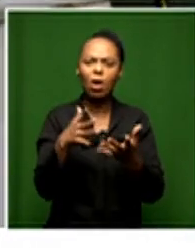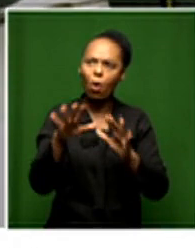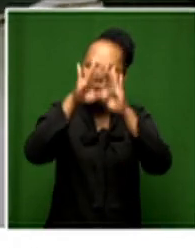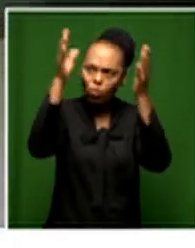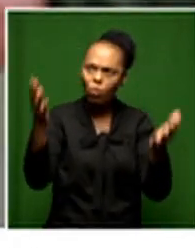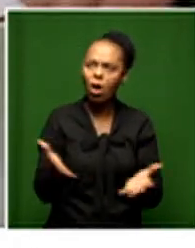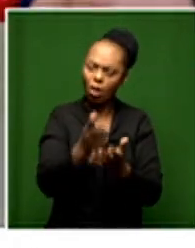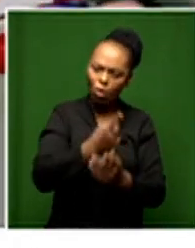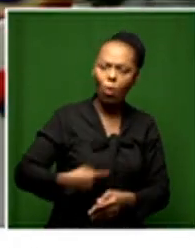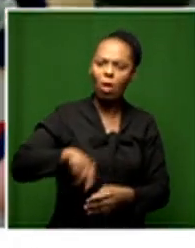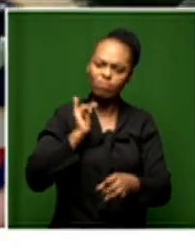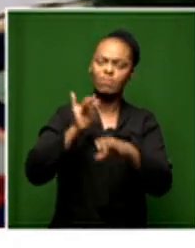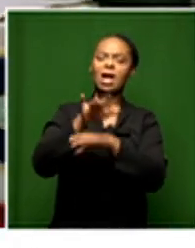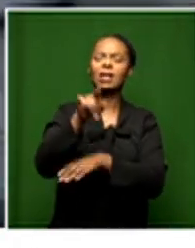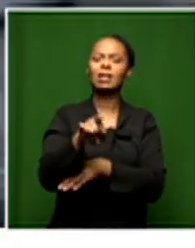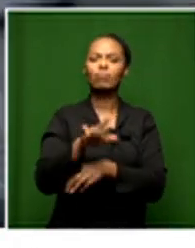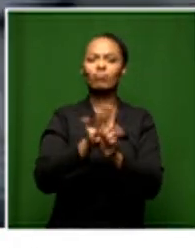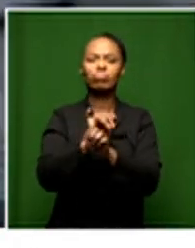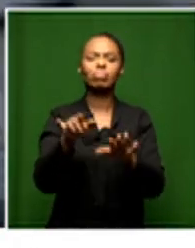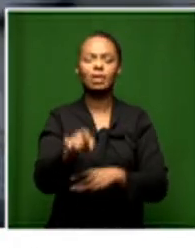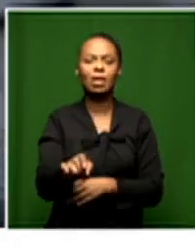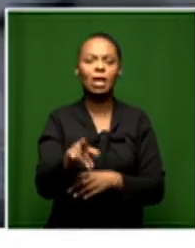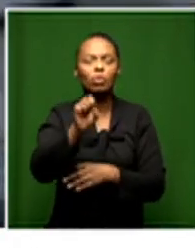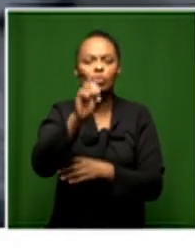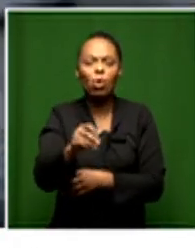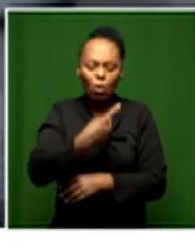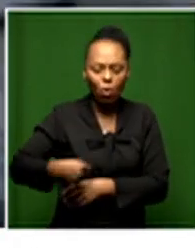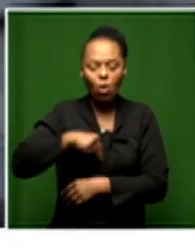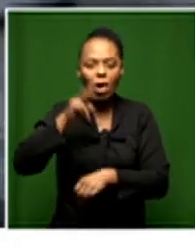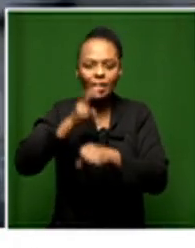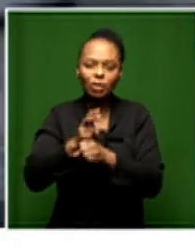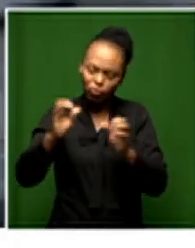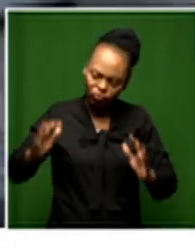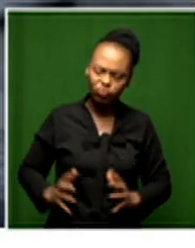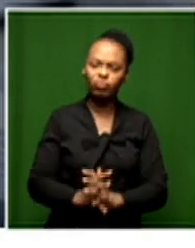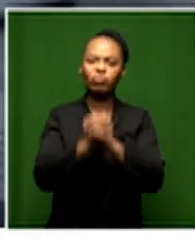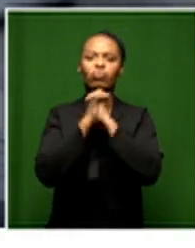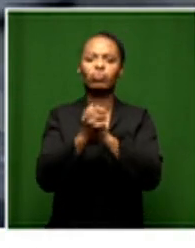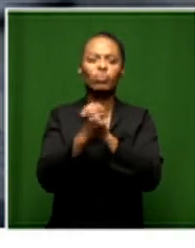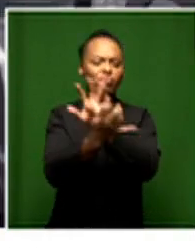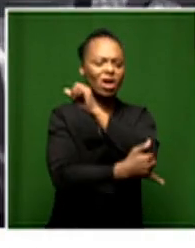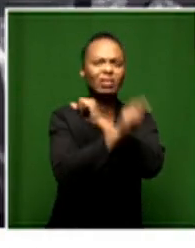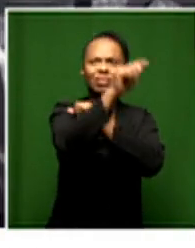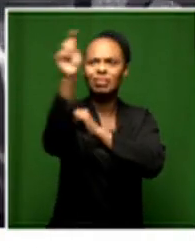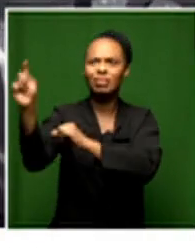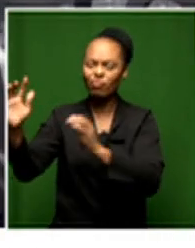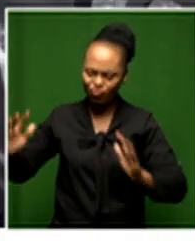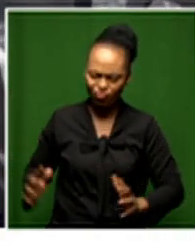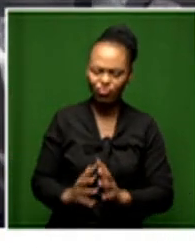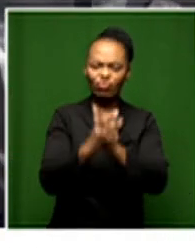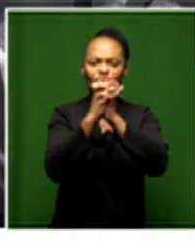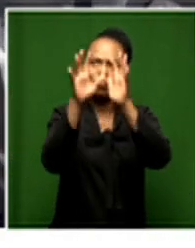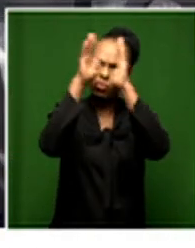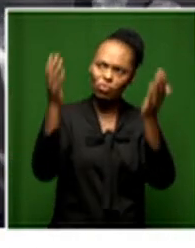It's totally unheard of. We all have to be in this fight together. But obviously, I mean, we understand